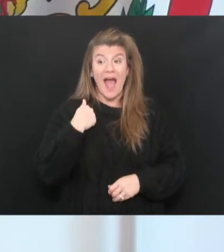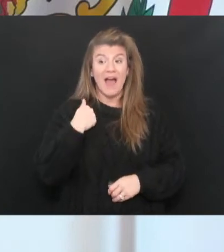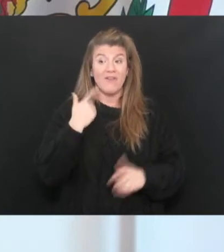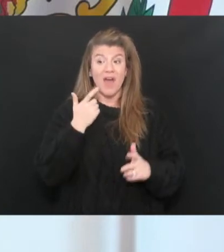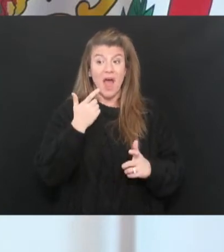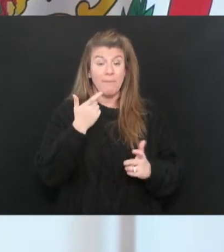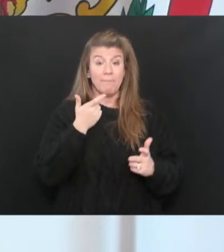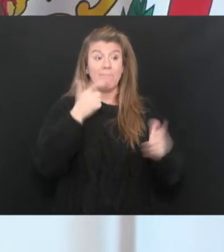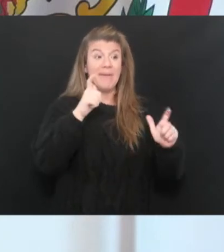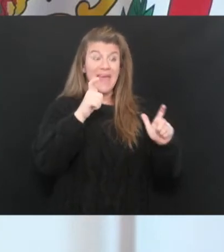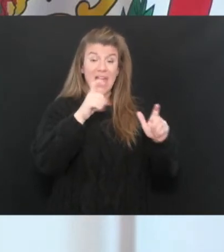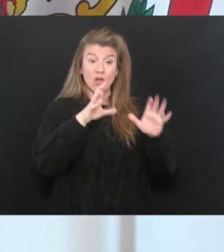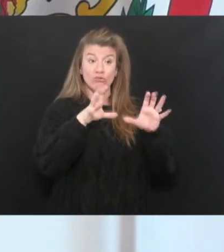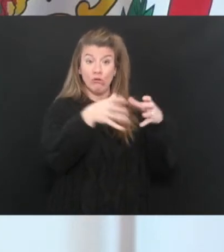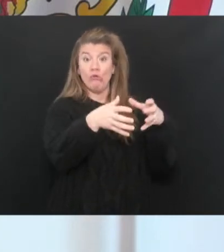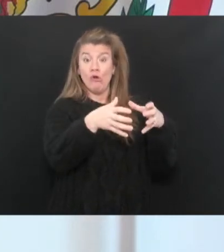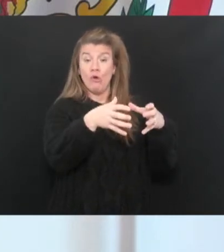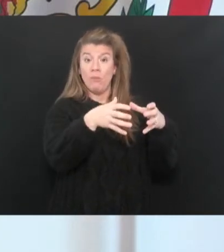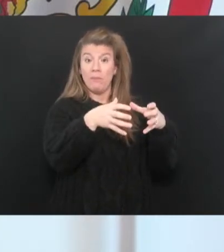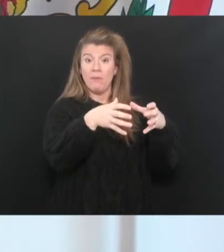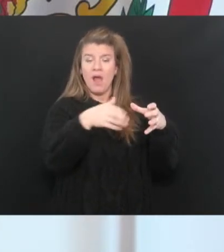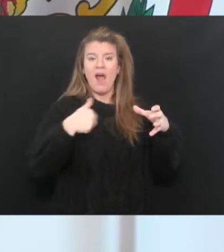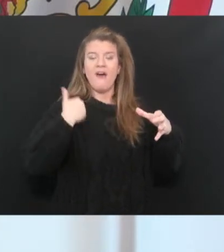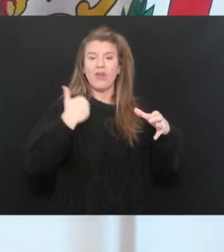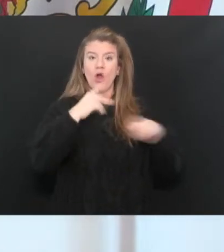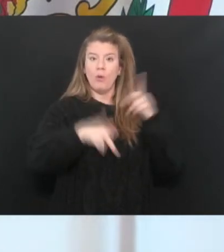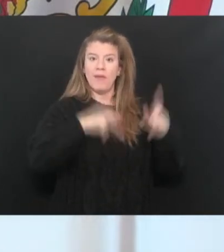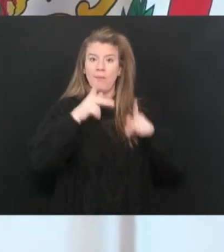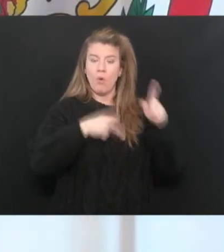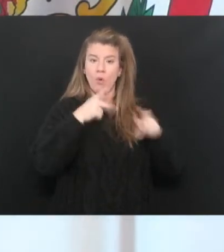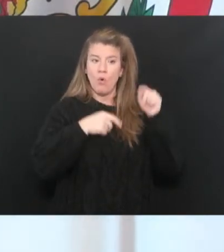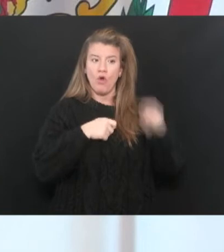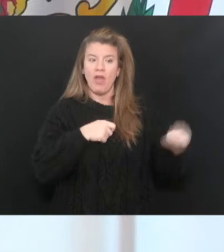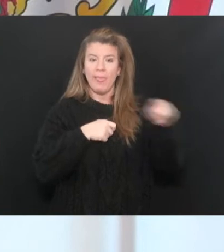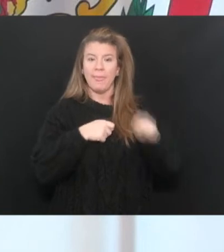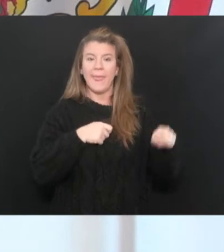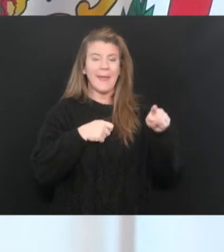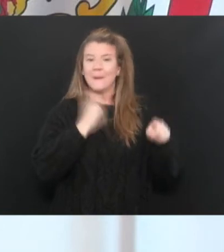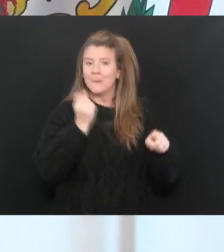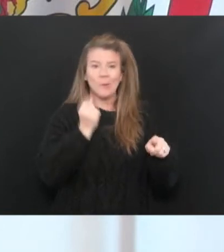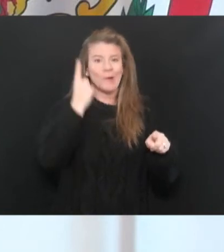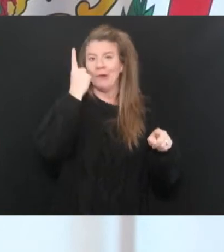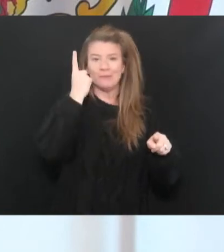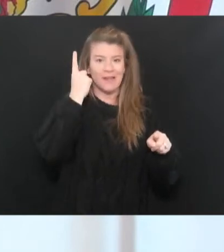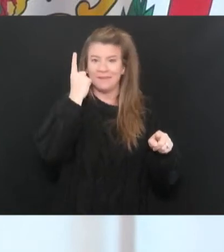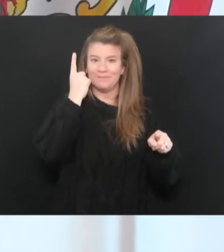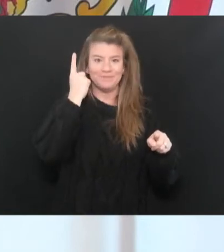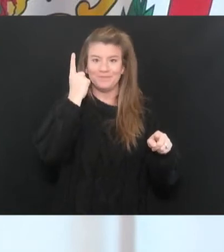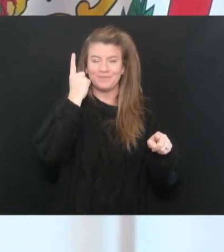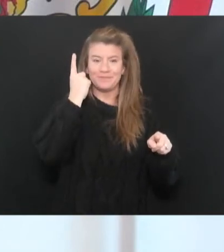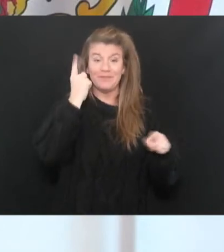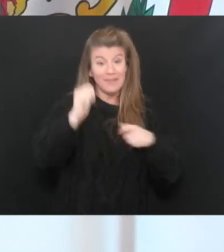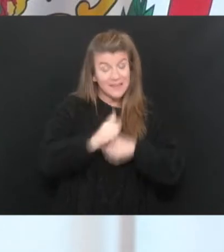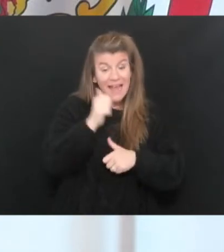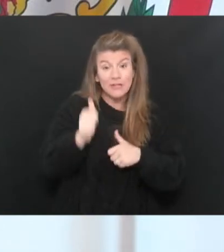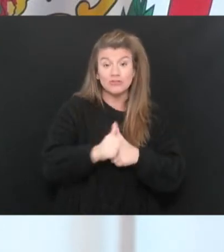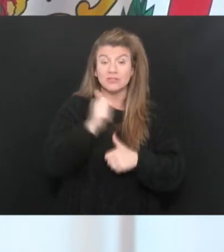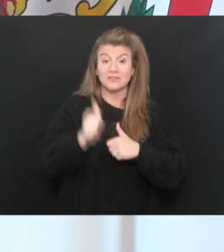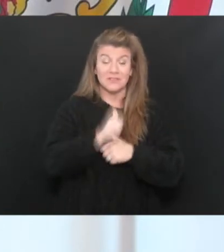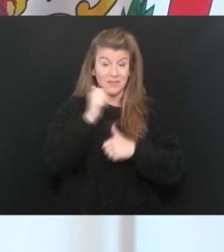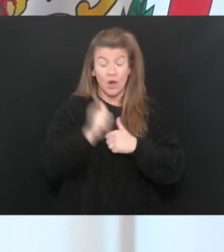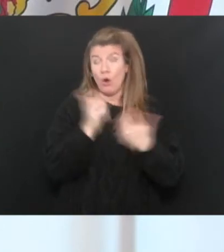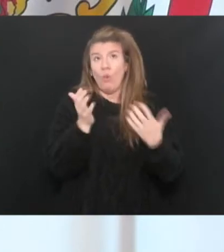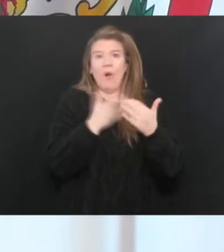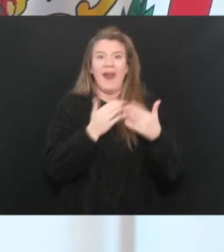incredible amount of our younger people that just don't understand, the dangers or whatever it